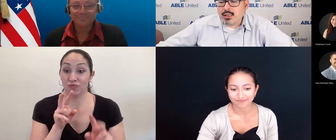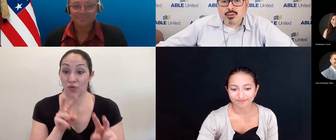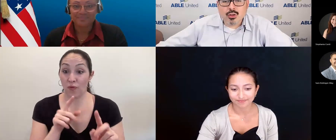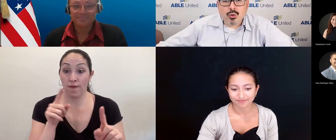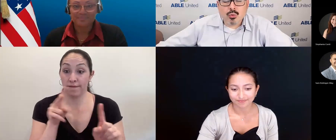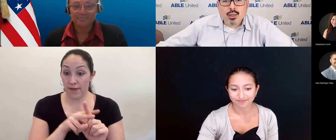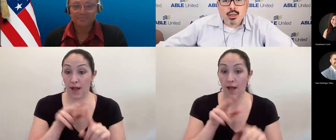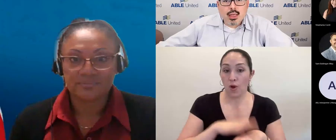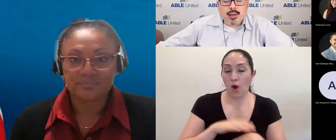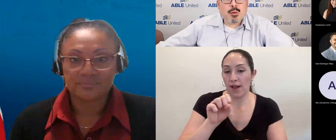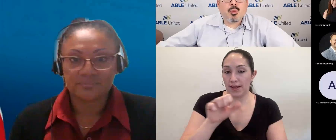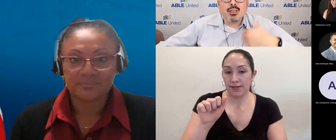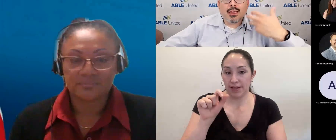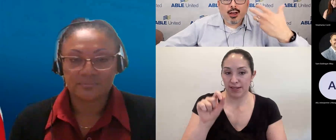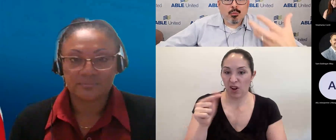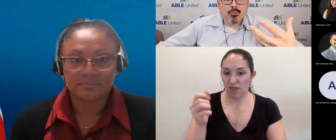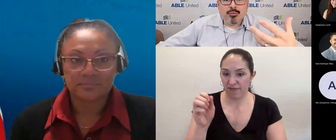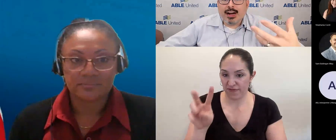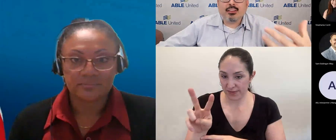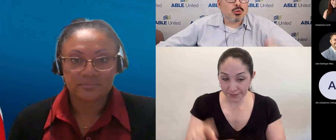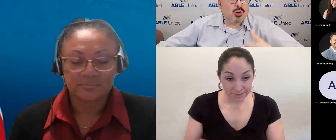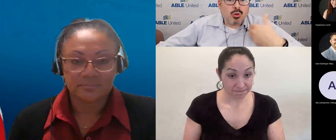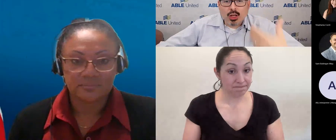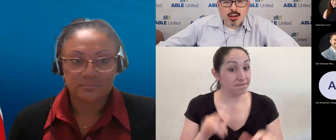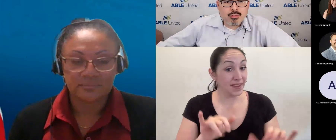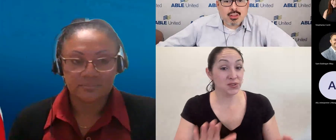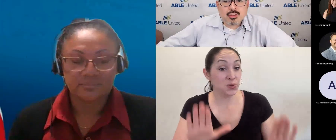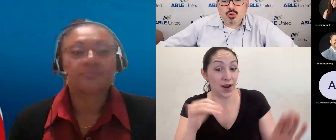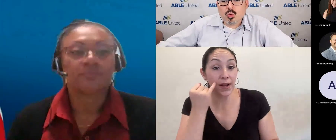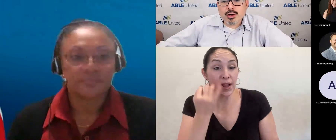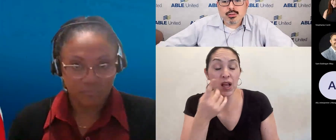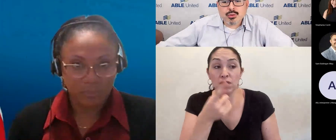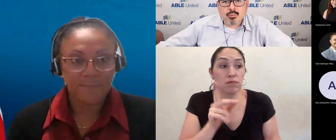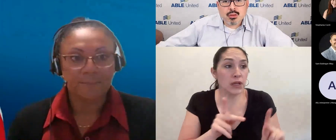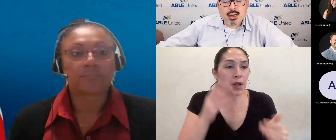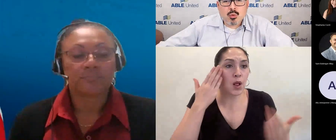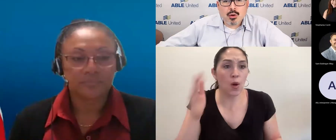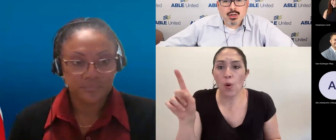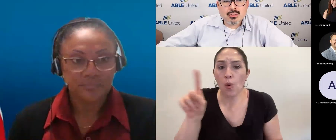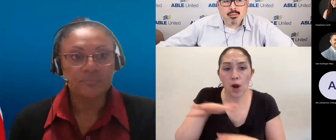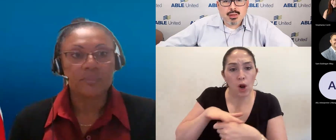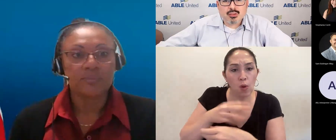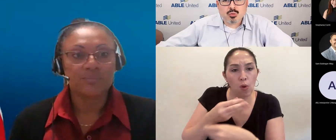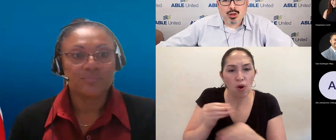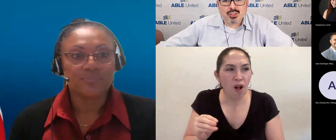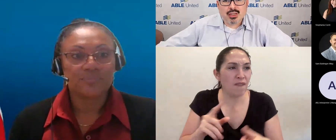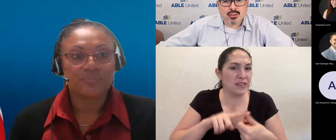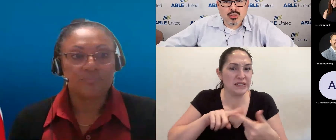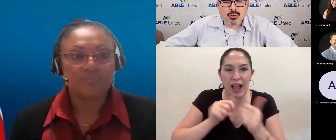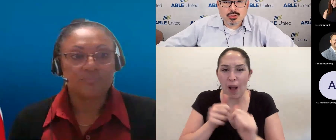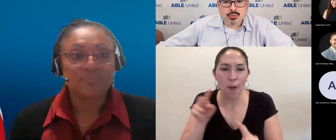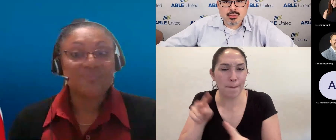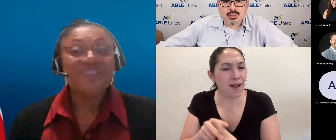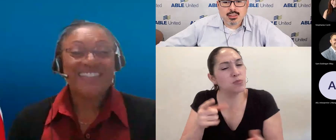That's great. And so if people need help finding their local office or where to apply, what is the best website